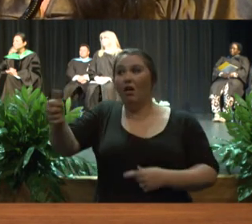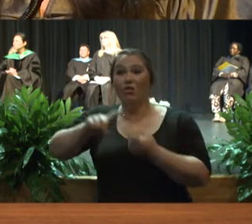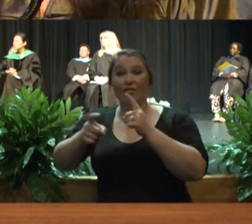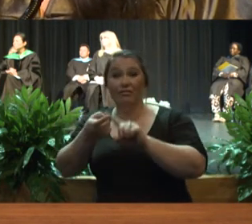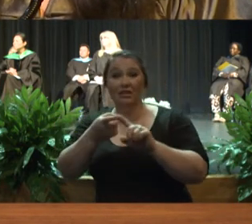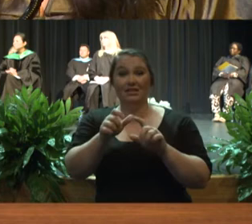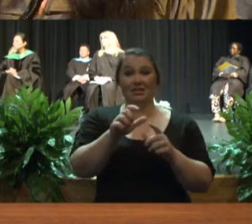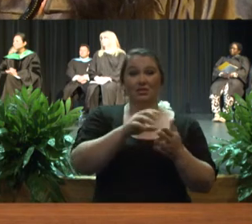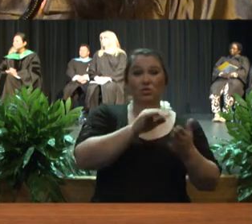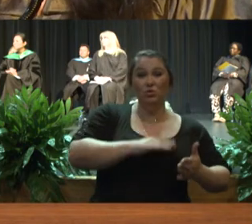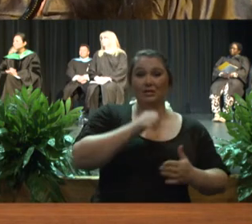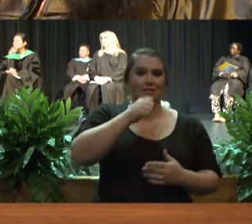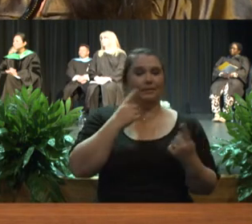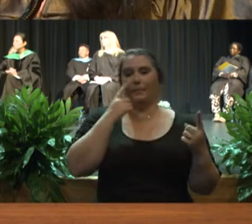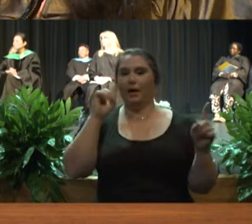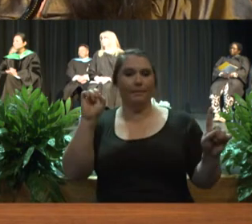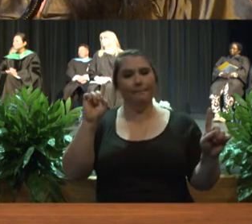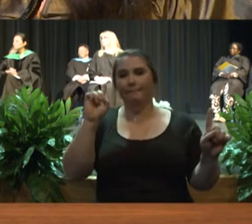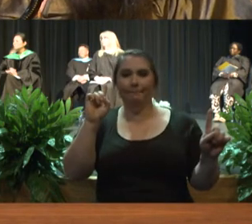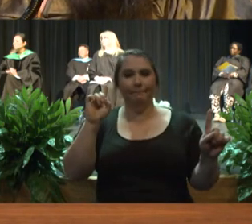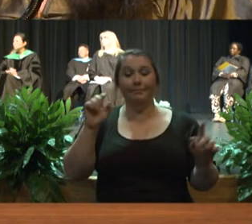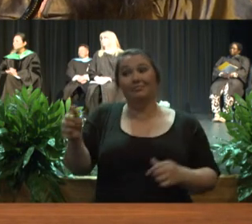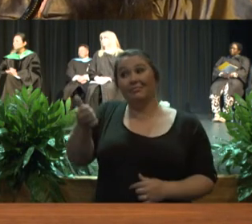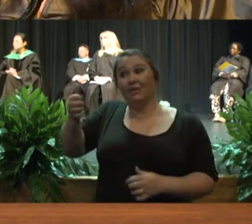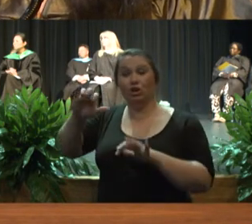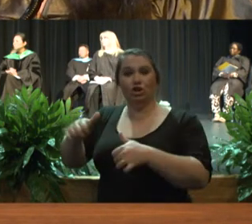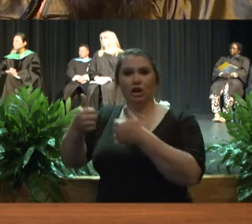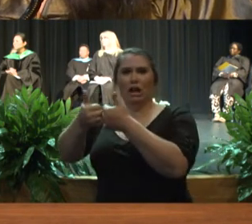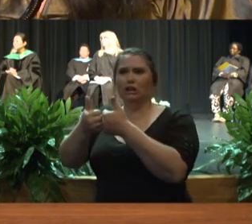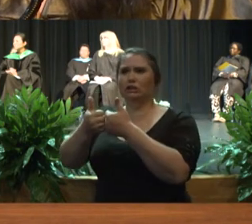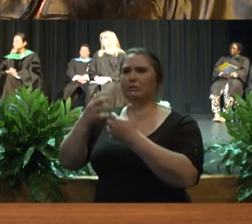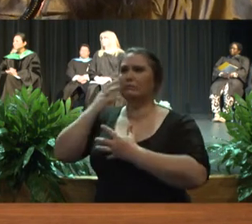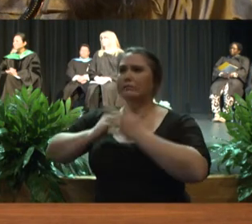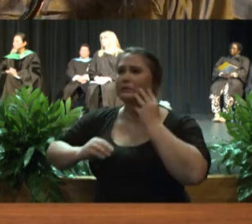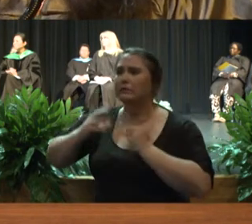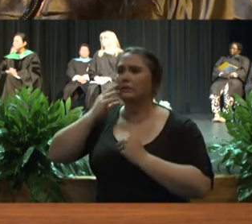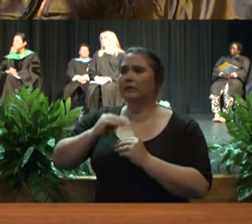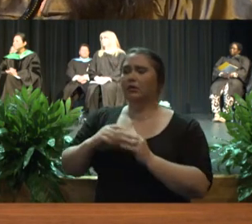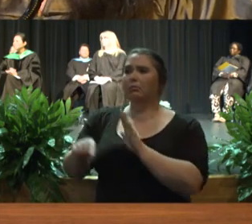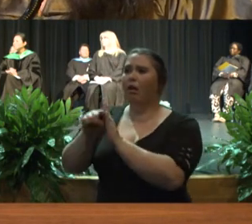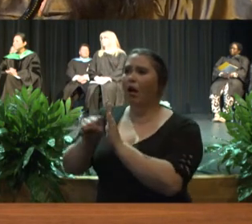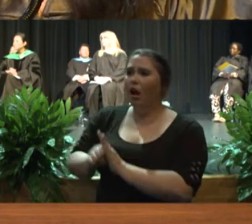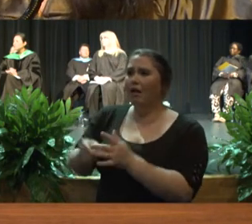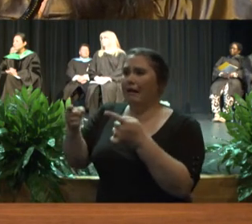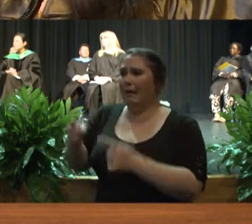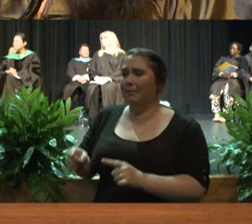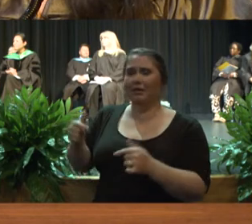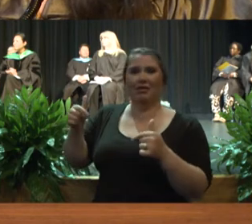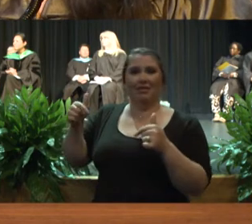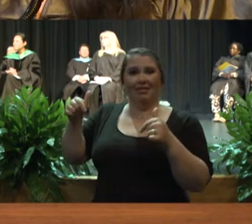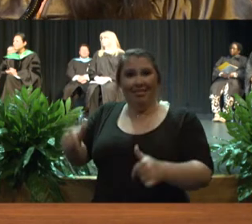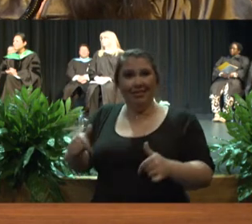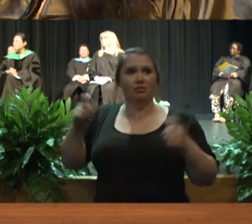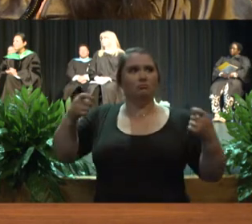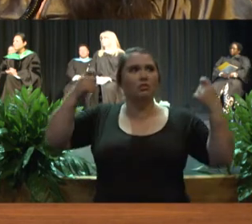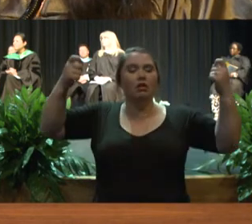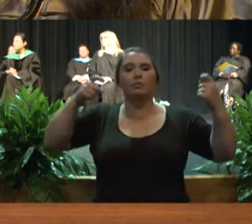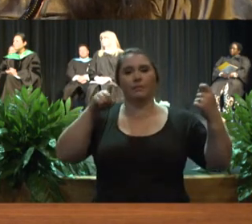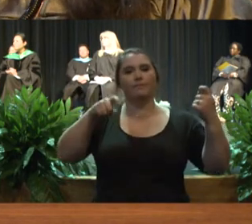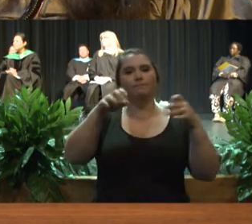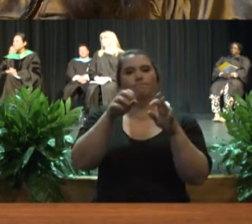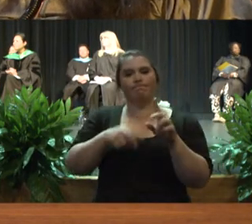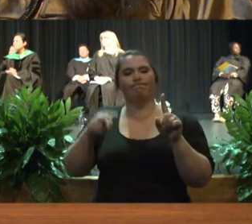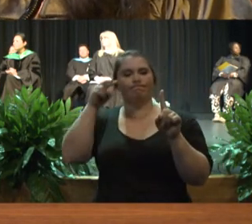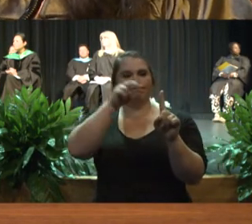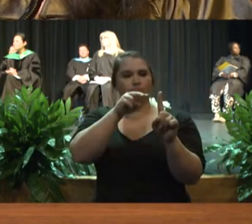make it this far. With some of the same challenges that we may have experienced, this is a huge milestone that we should be proud of,